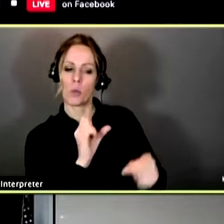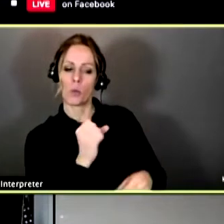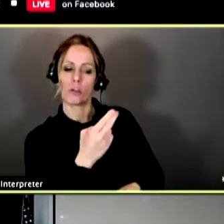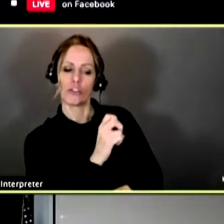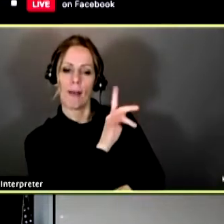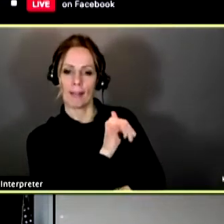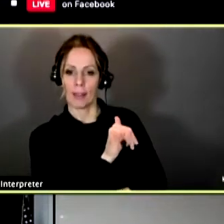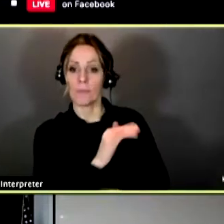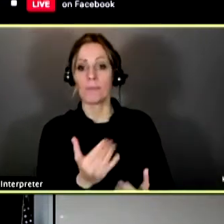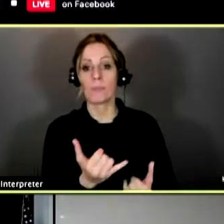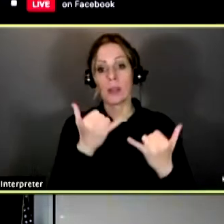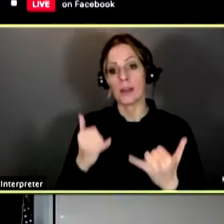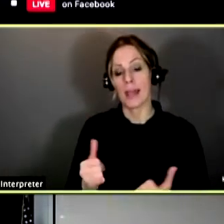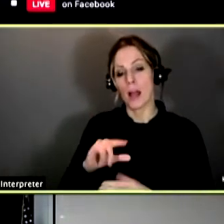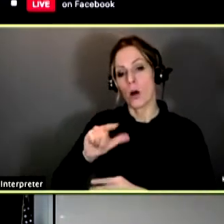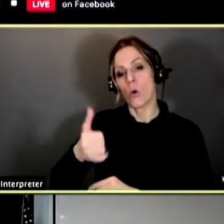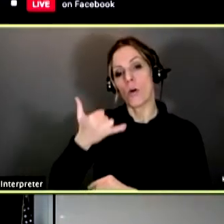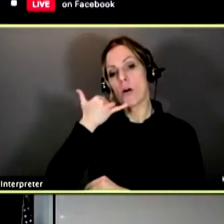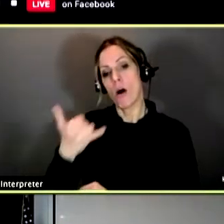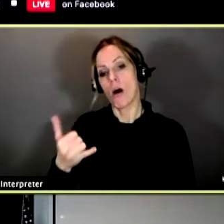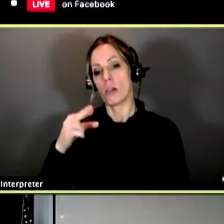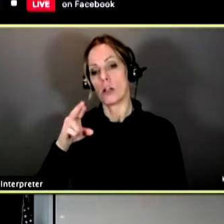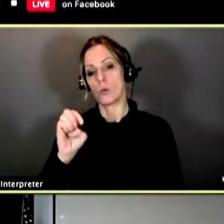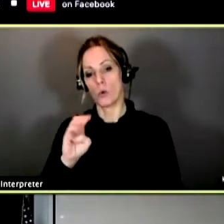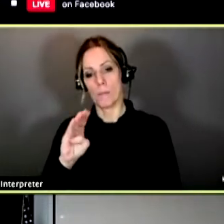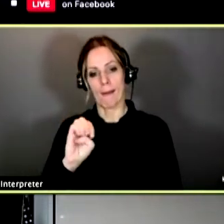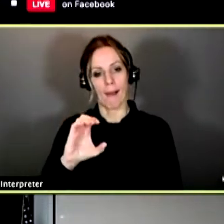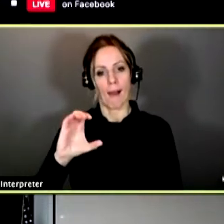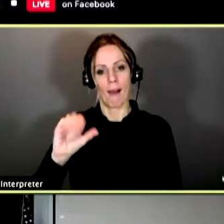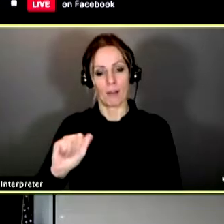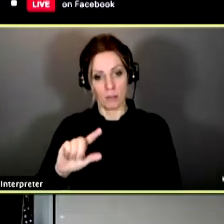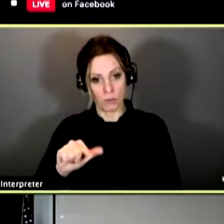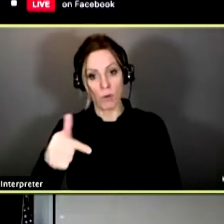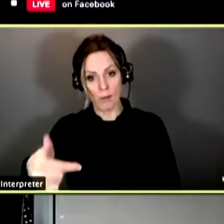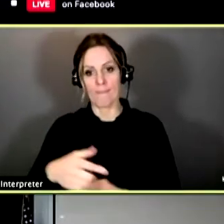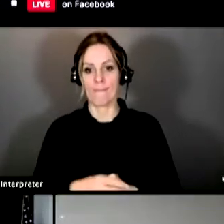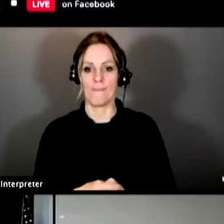City, and I'd like to take Rebecca's call. Rebecca, please go ahead if you're there.